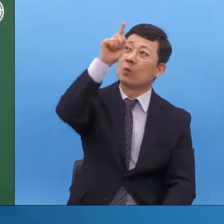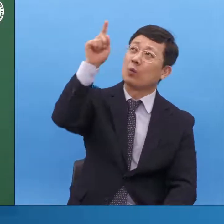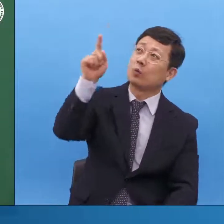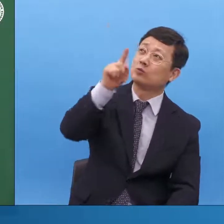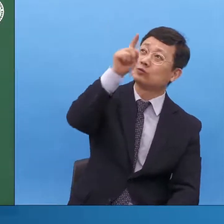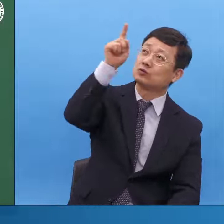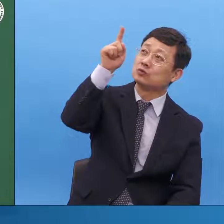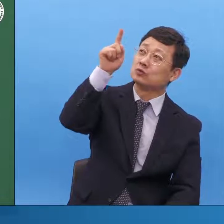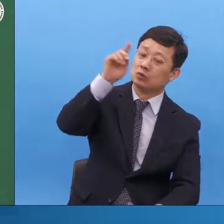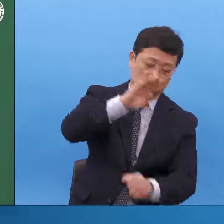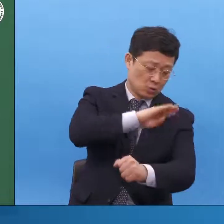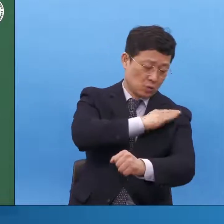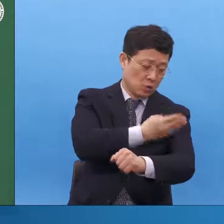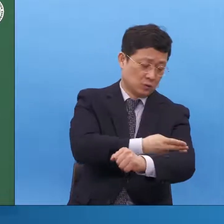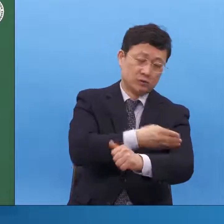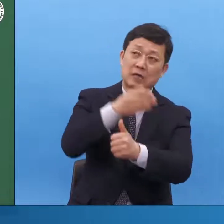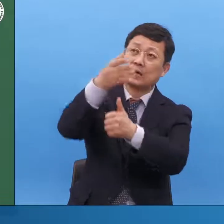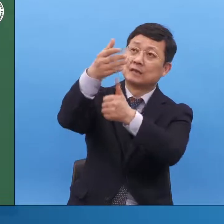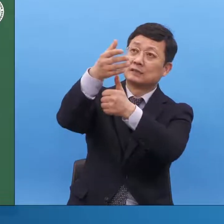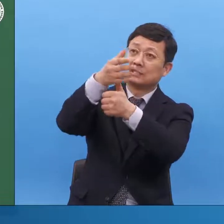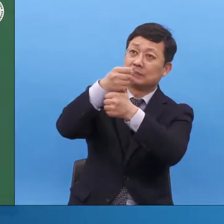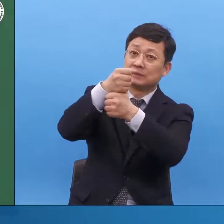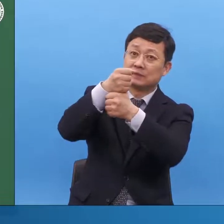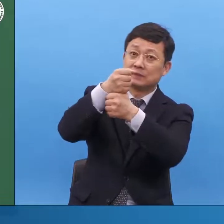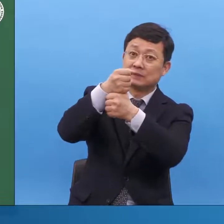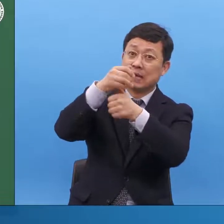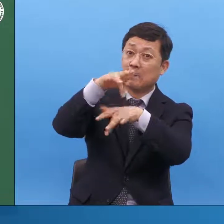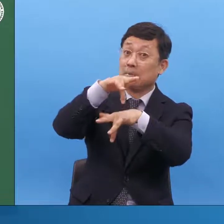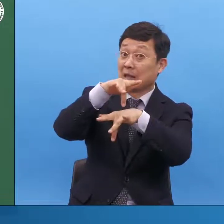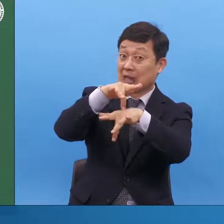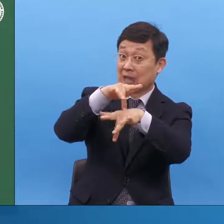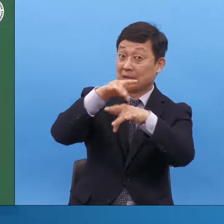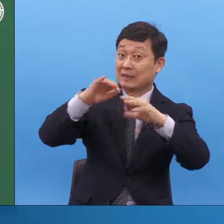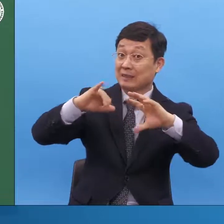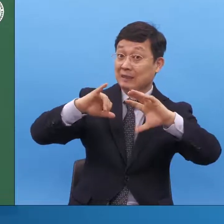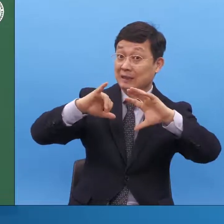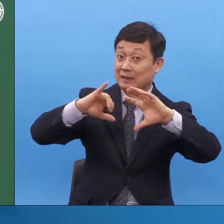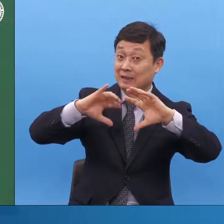And especially here, we see the ruler of the powers of the air.